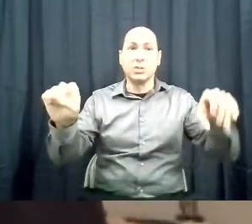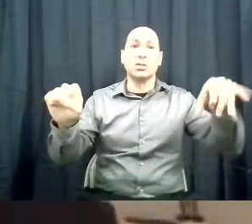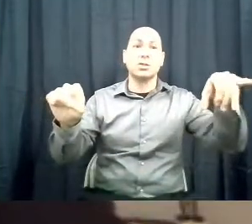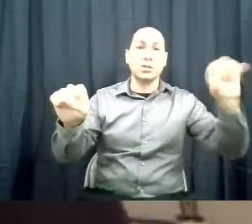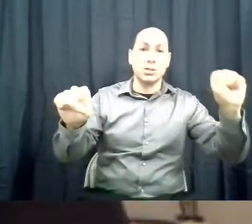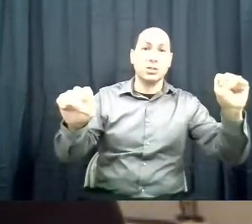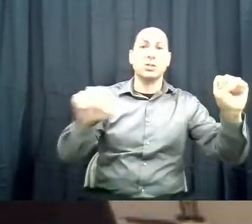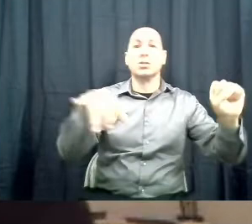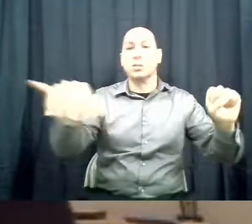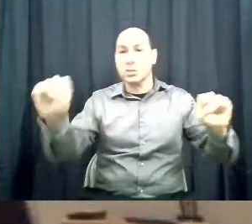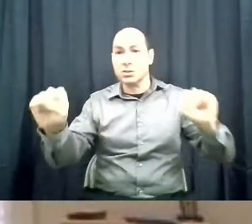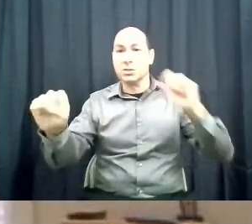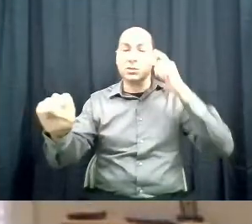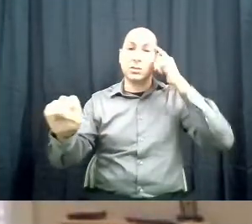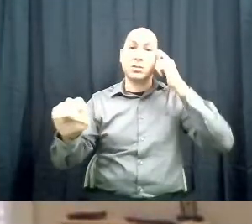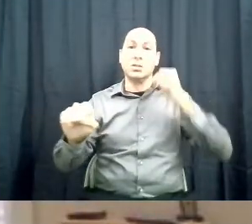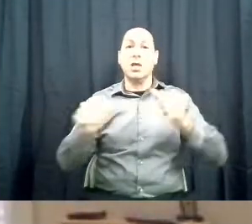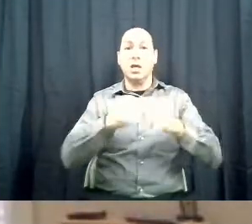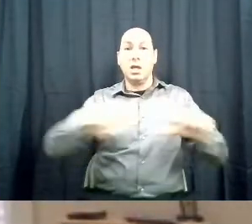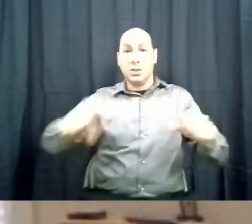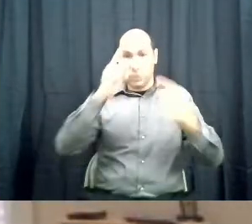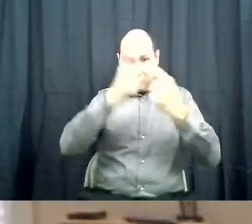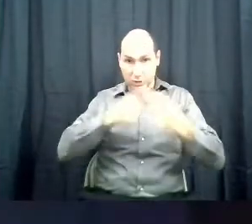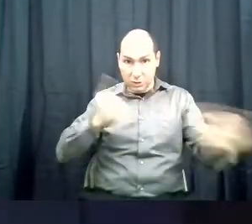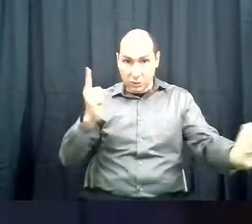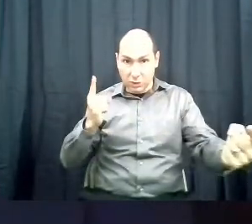Yes. Any opposed?